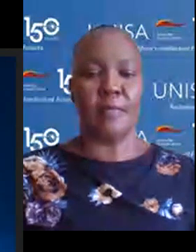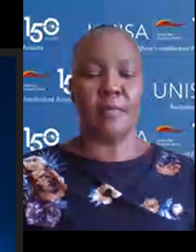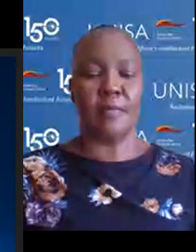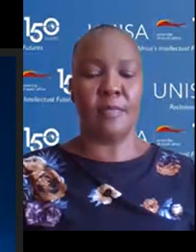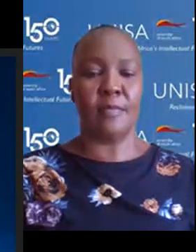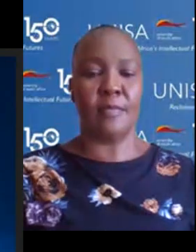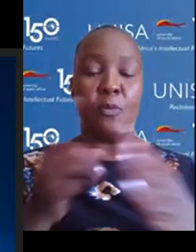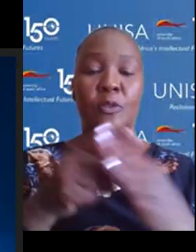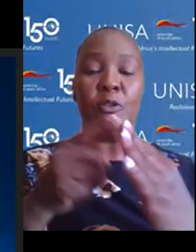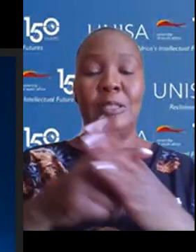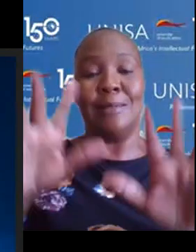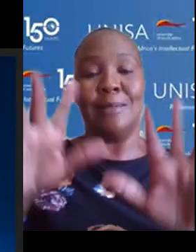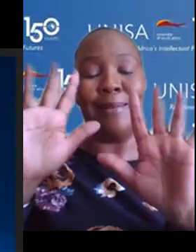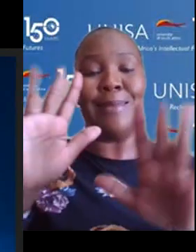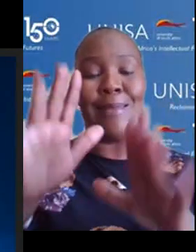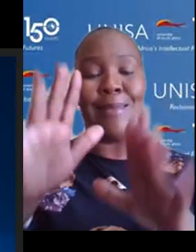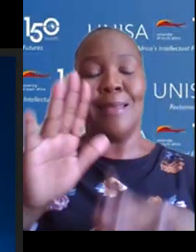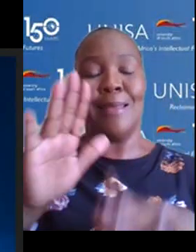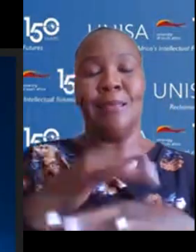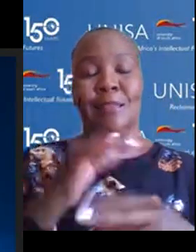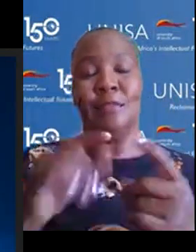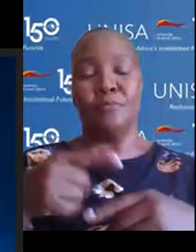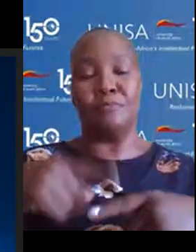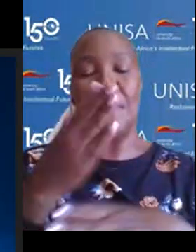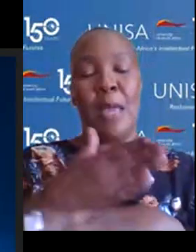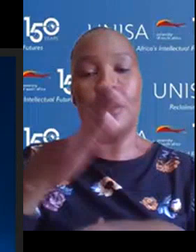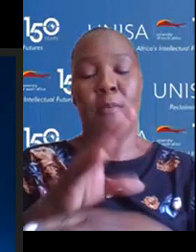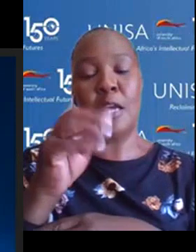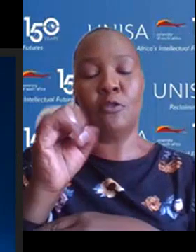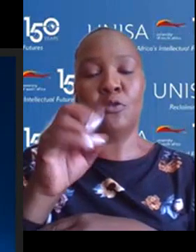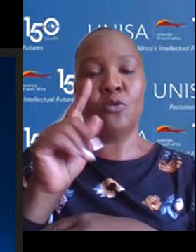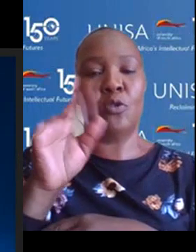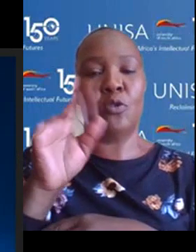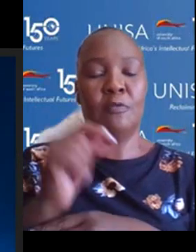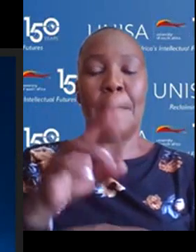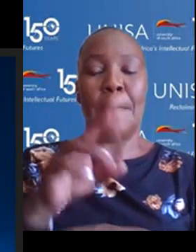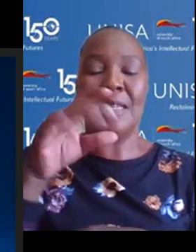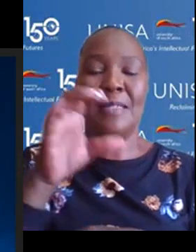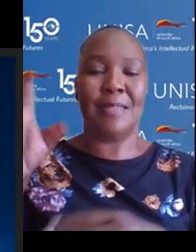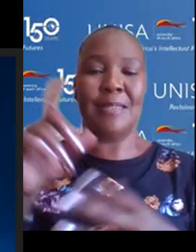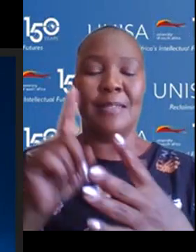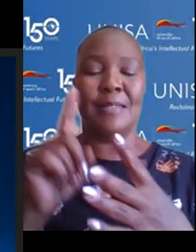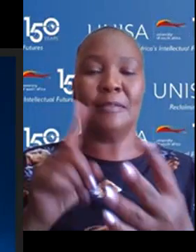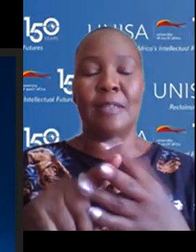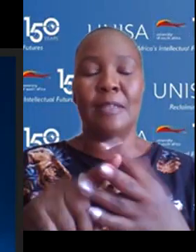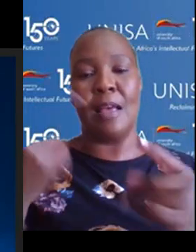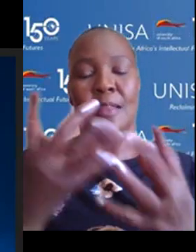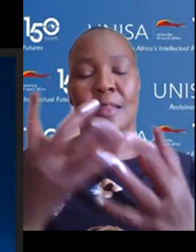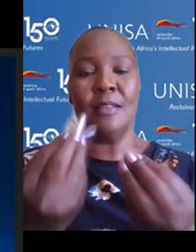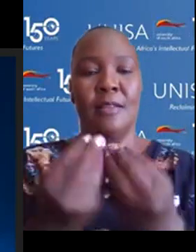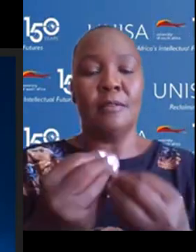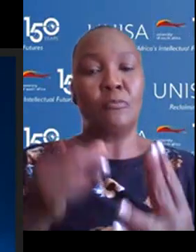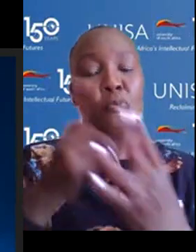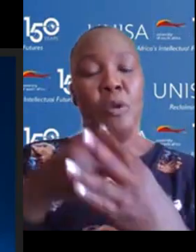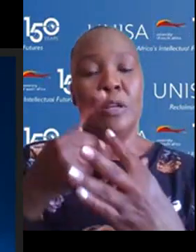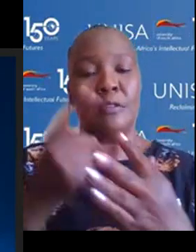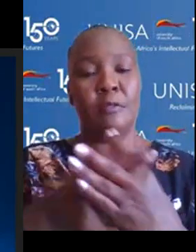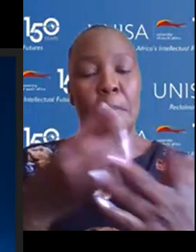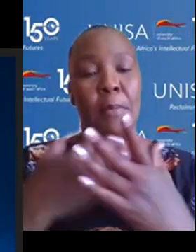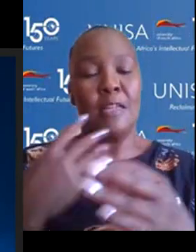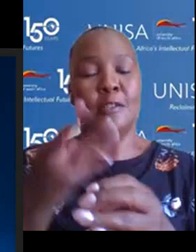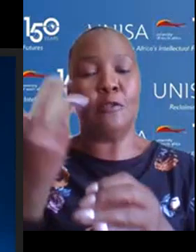Windows 10 is the latest version of Microsoft's operating system for PCs and tablets, as well as many other devices. Windows comes pre-installed